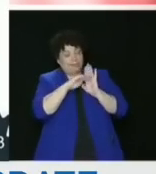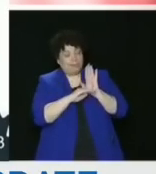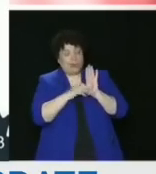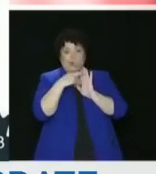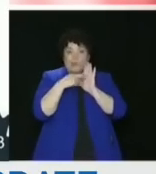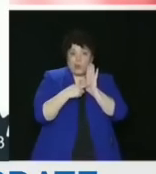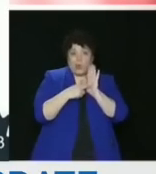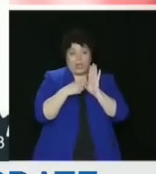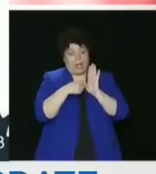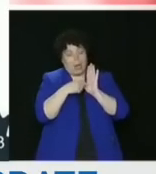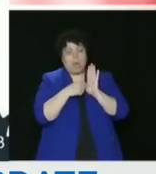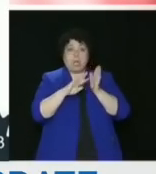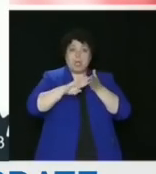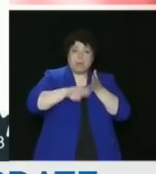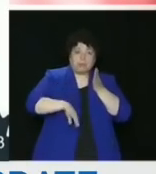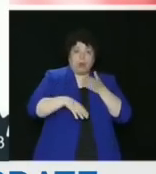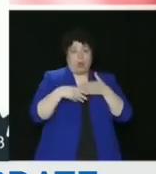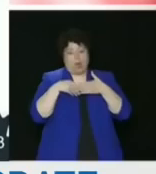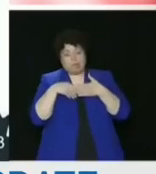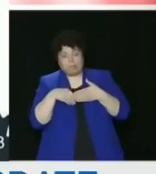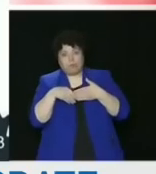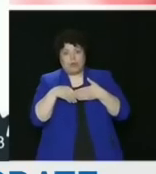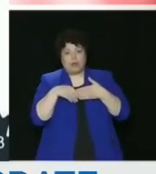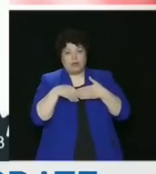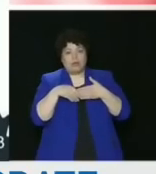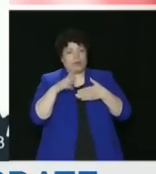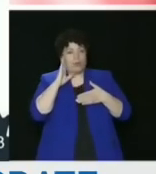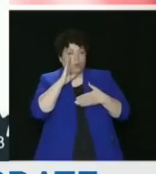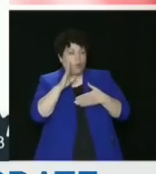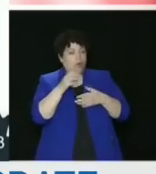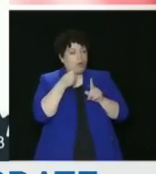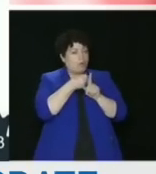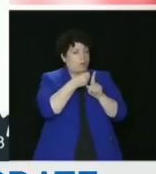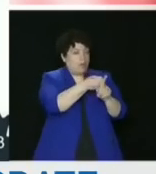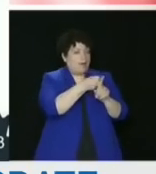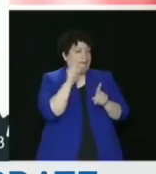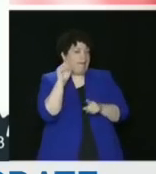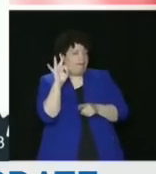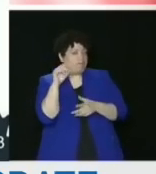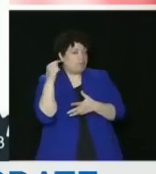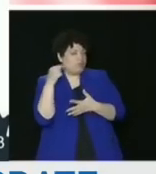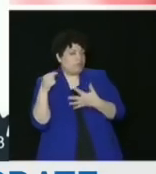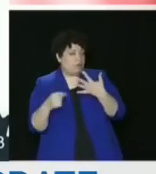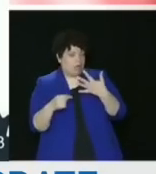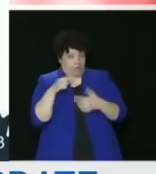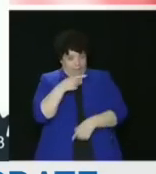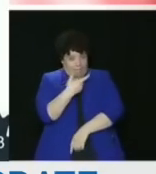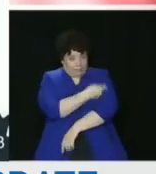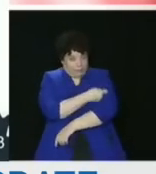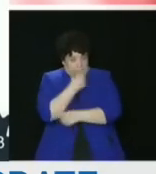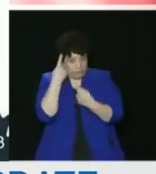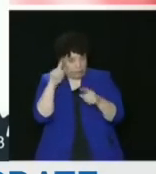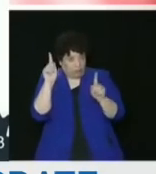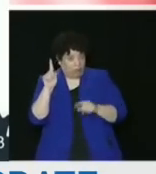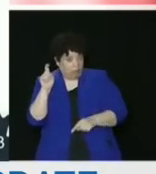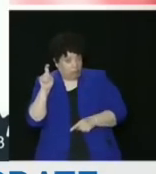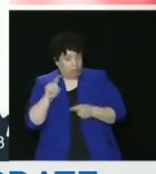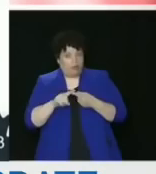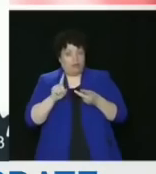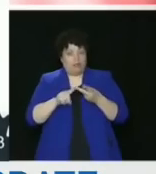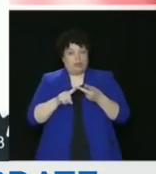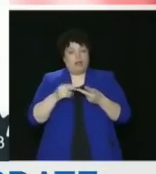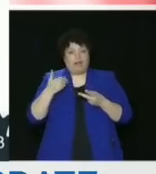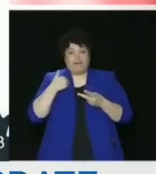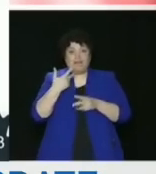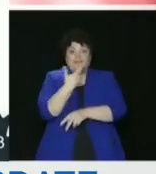health measures based on the interplay of multiple factors, like vaccine effectiveness, vaccine rollout, and the